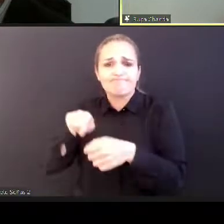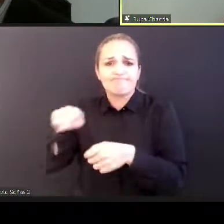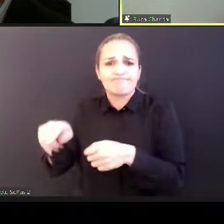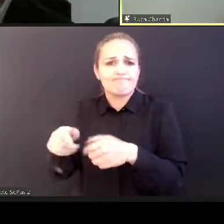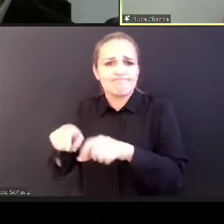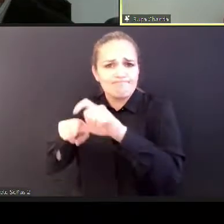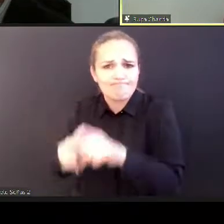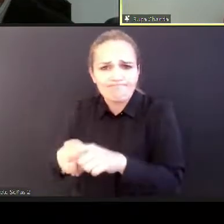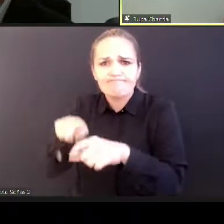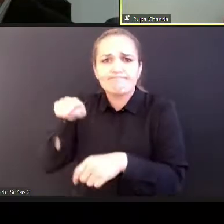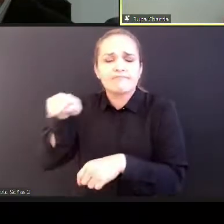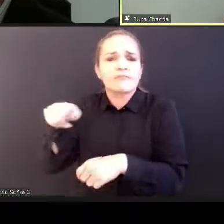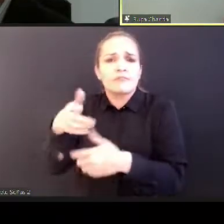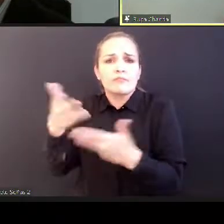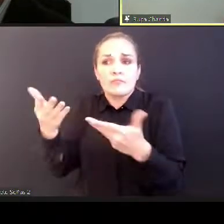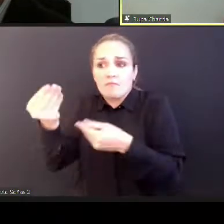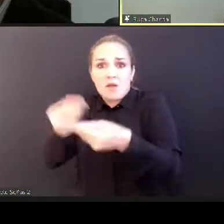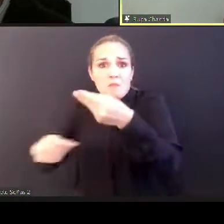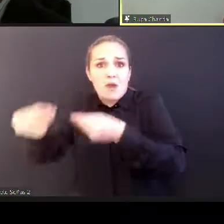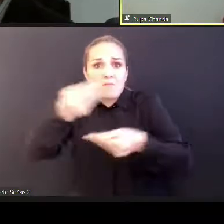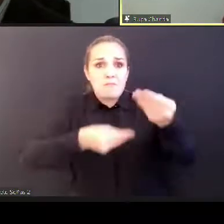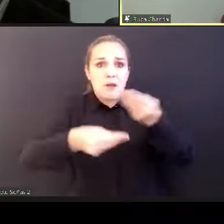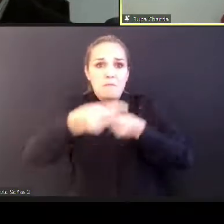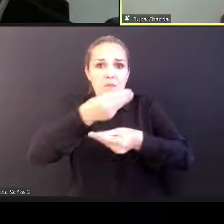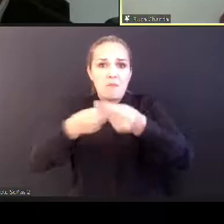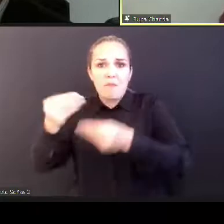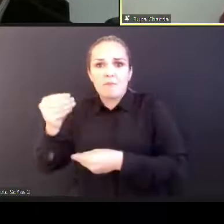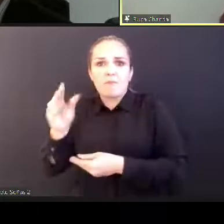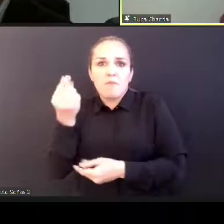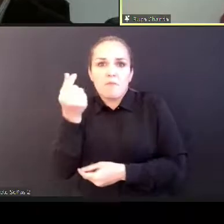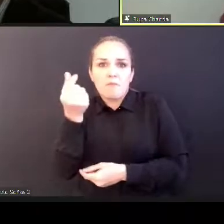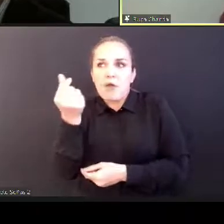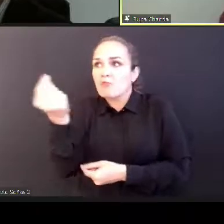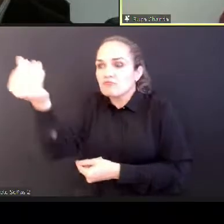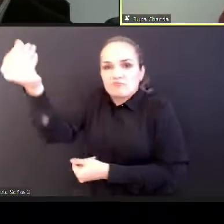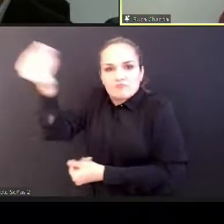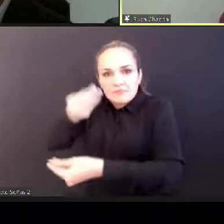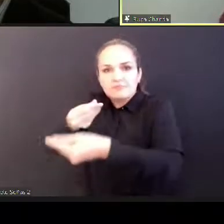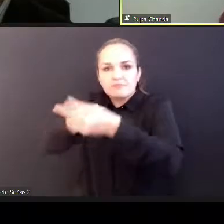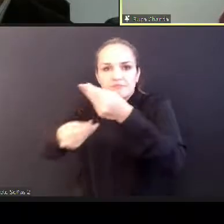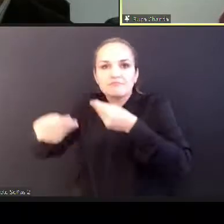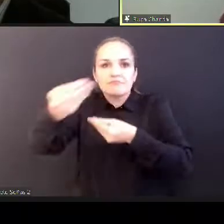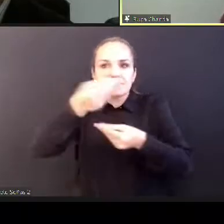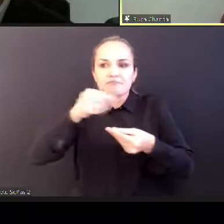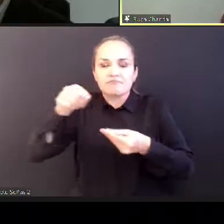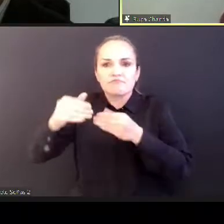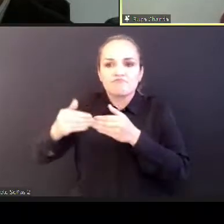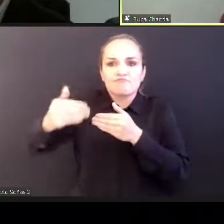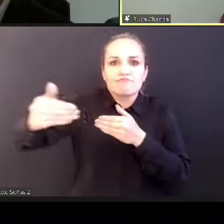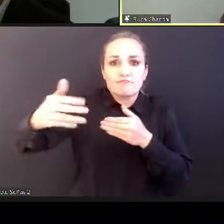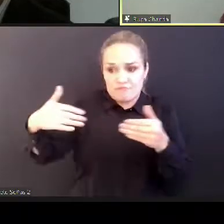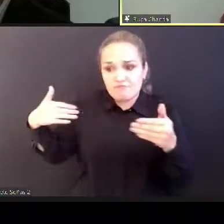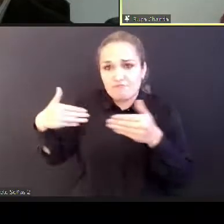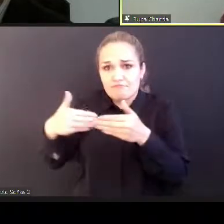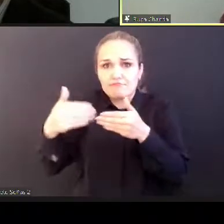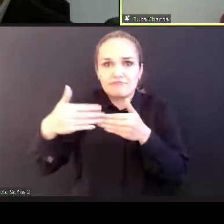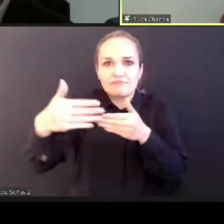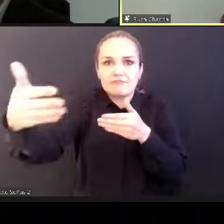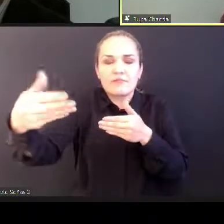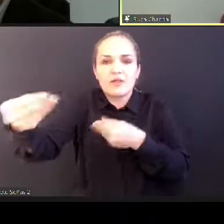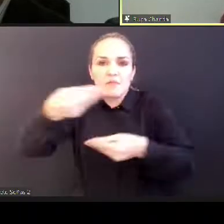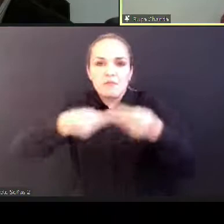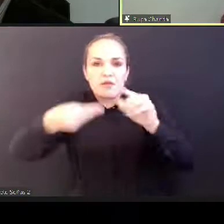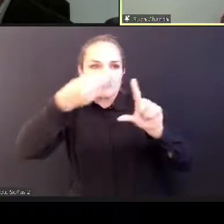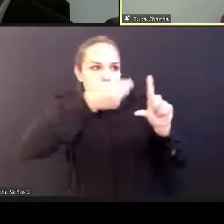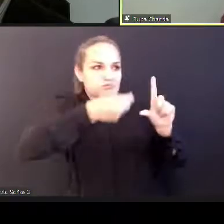they underpin a lot of the transactions that are going to happen in ICT trade. And of course, the commitments that countries make in terms